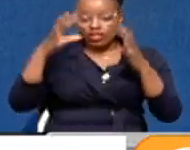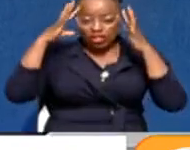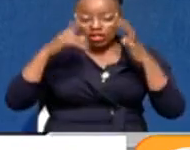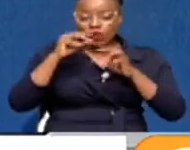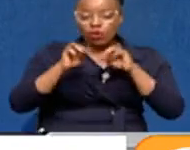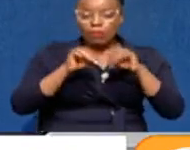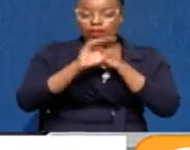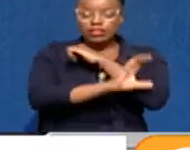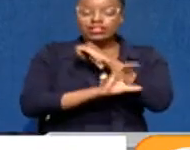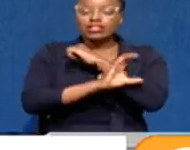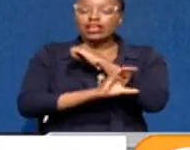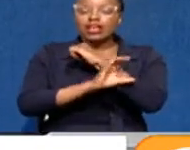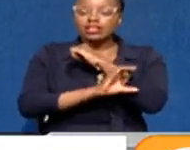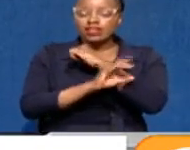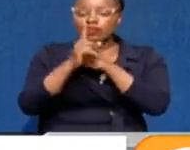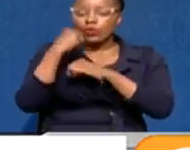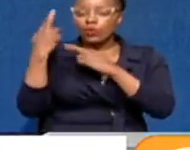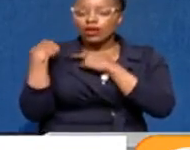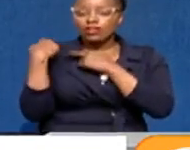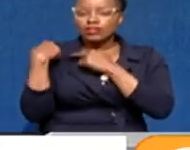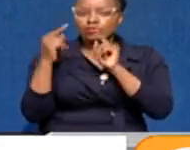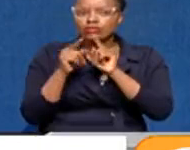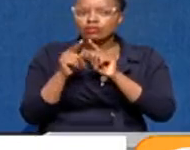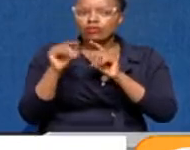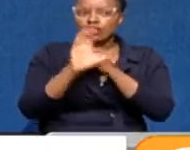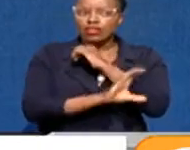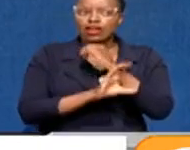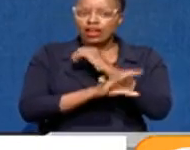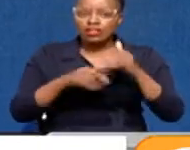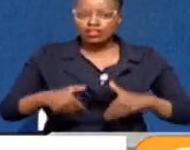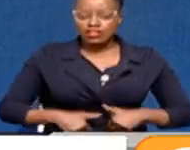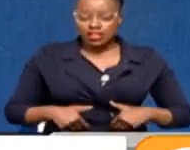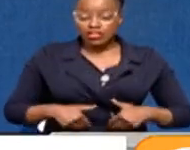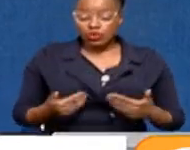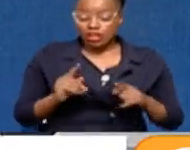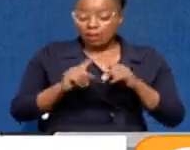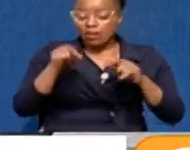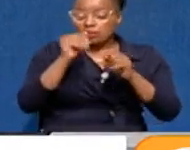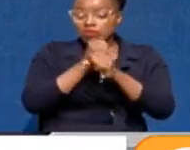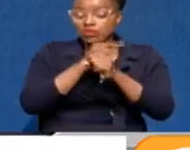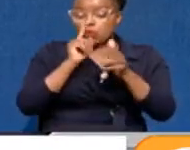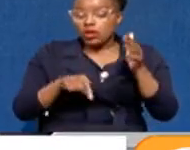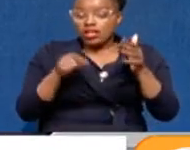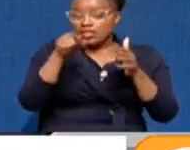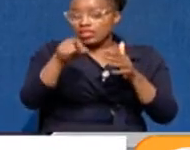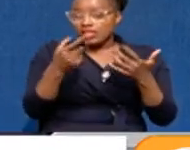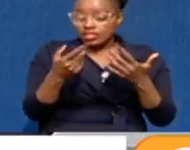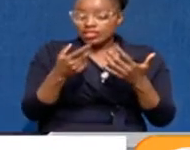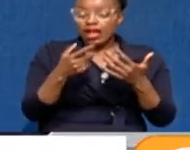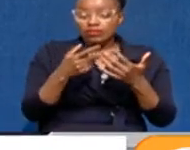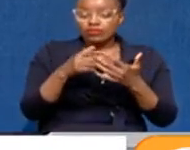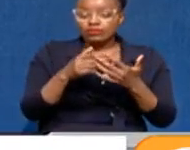who manages this country are in the hands of the country's youth. But what are they doing with this potent